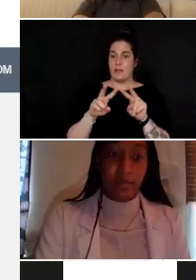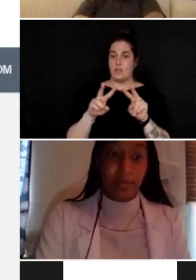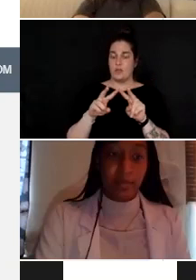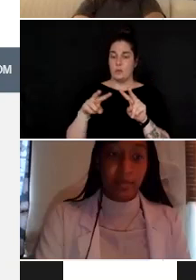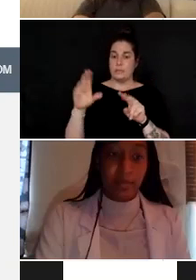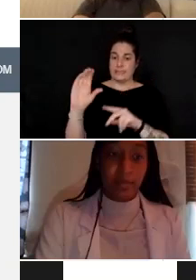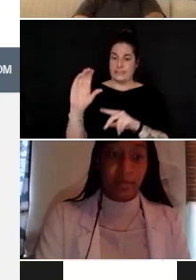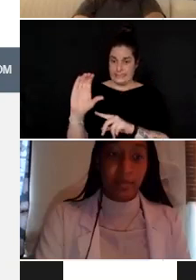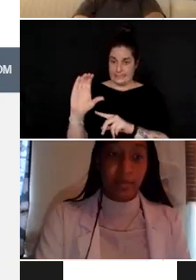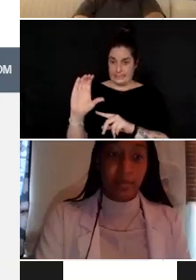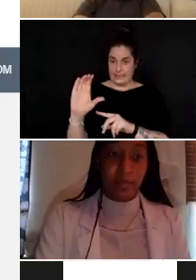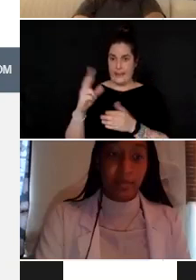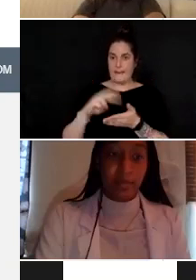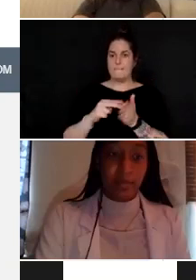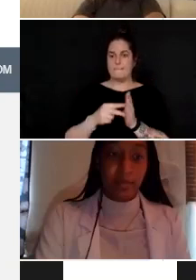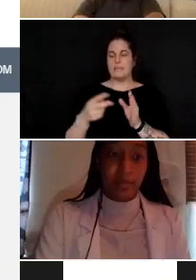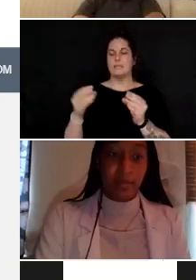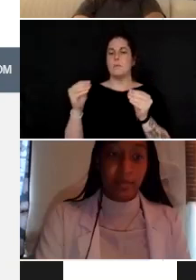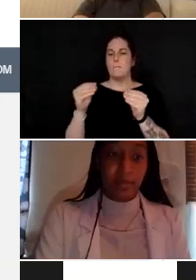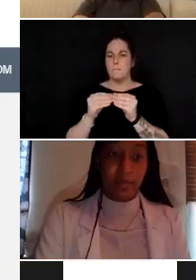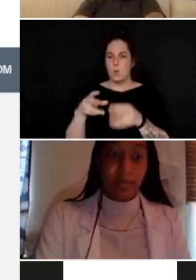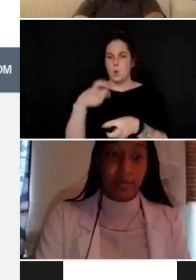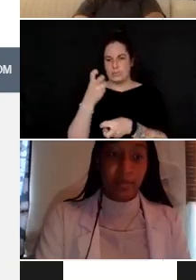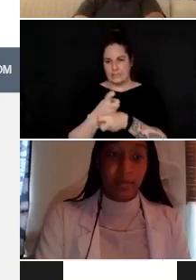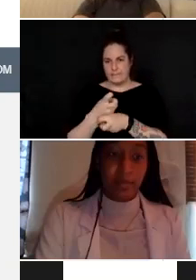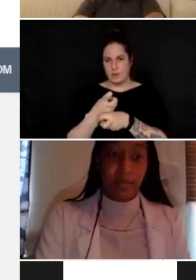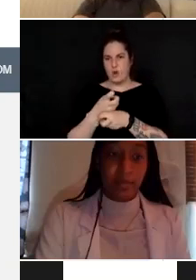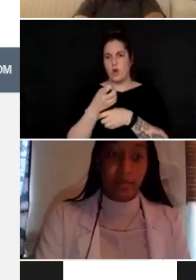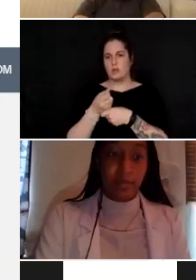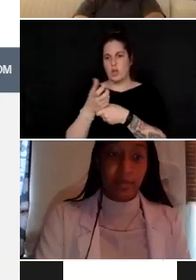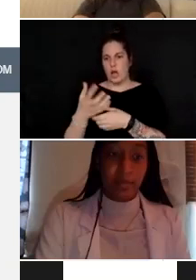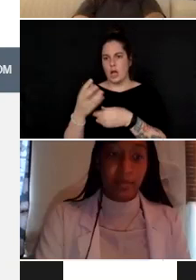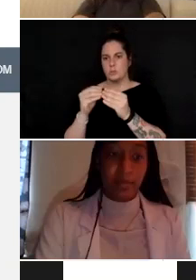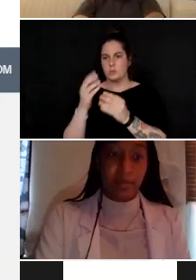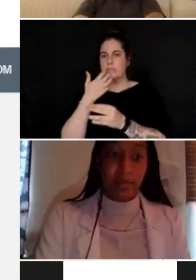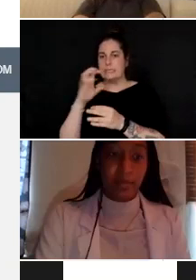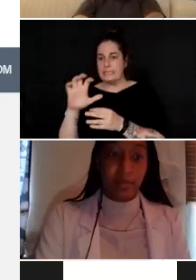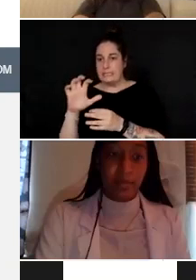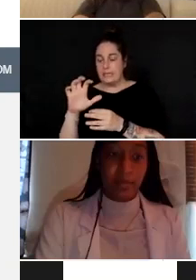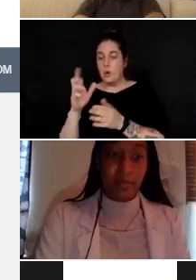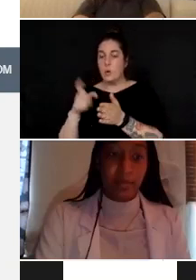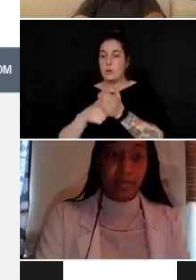are more difficult to heat up and they take longer to cool down.